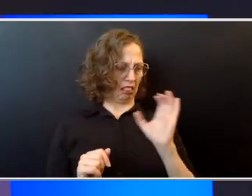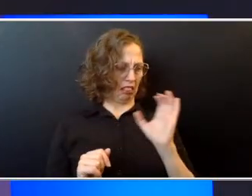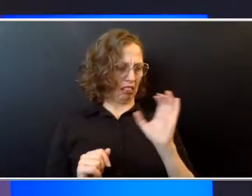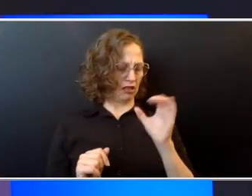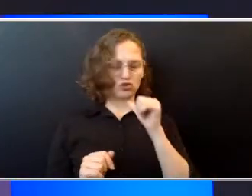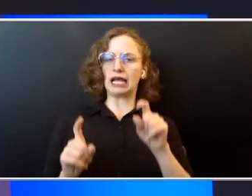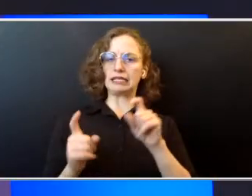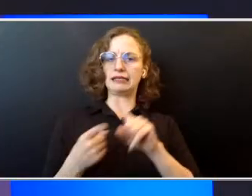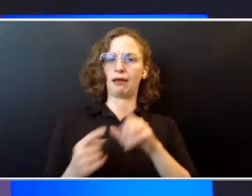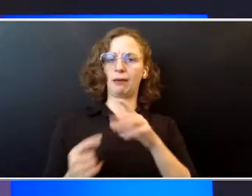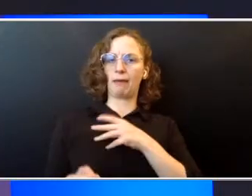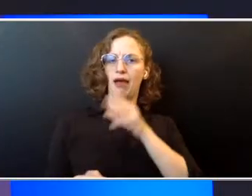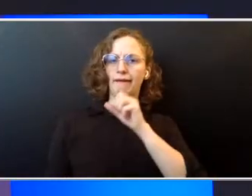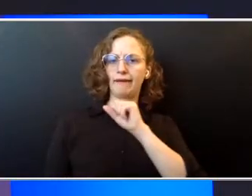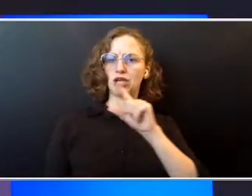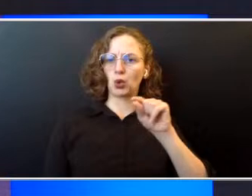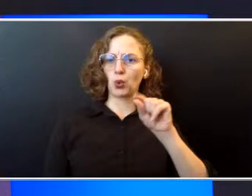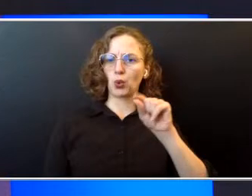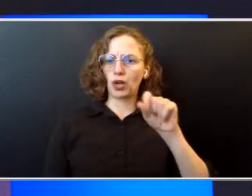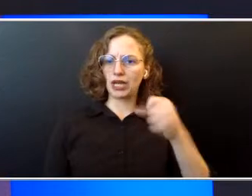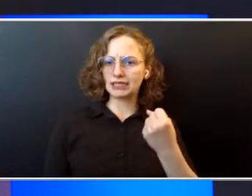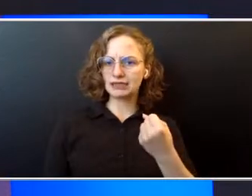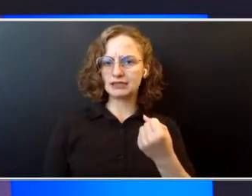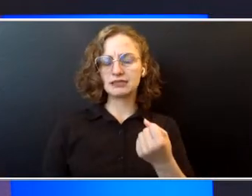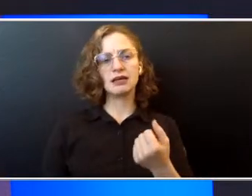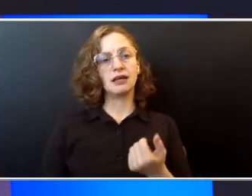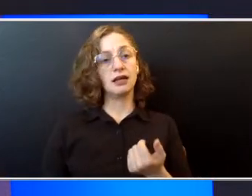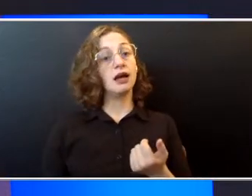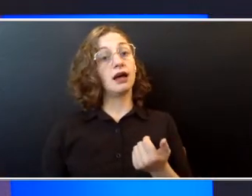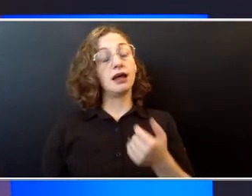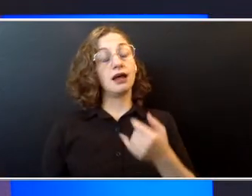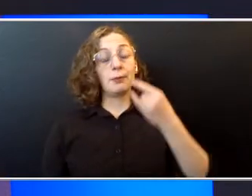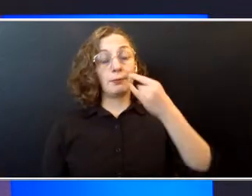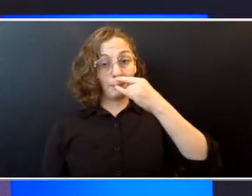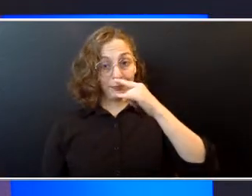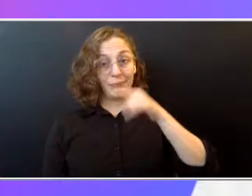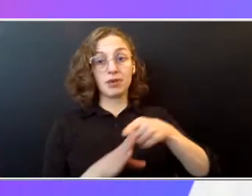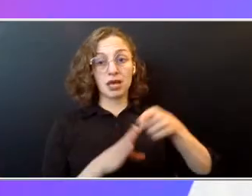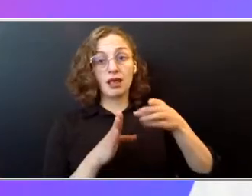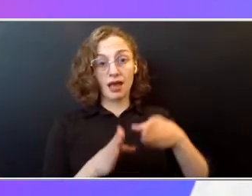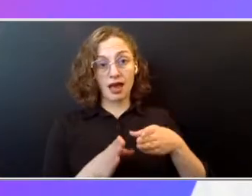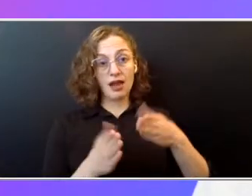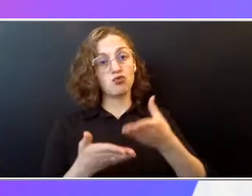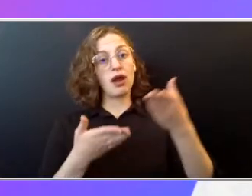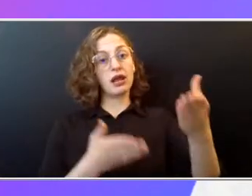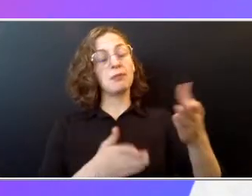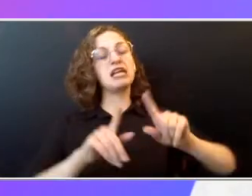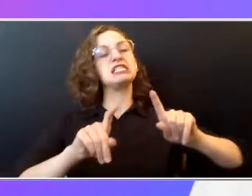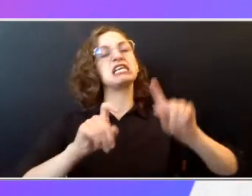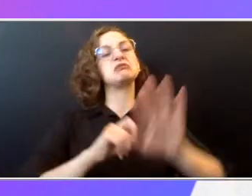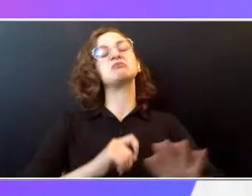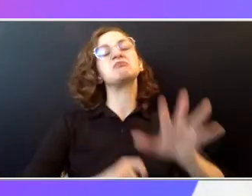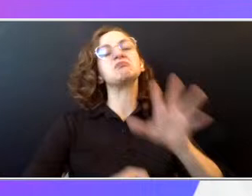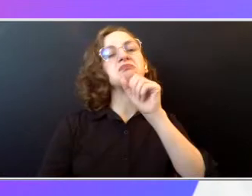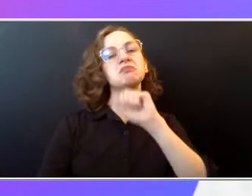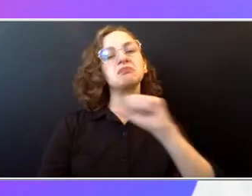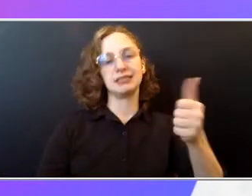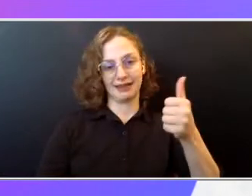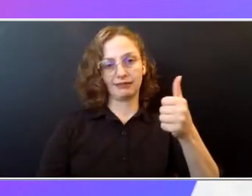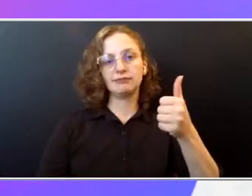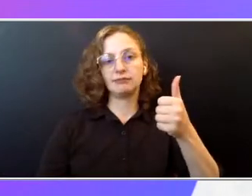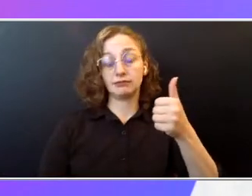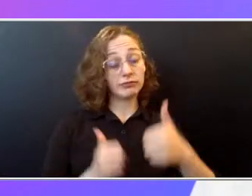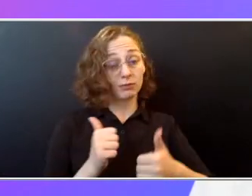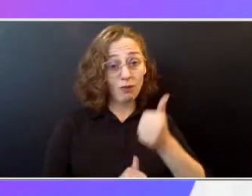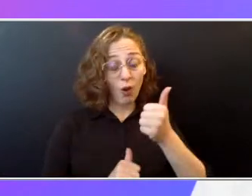the pediatric guidelines actually do recommend getting tested by around age 10 for most children. It's just